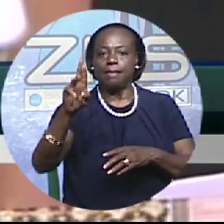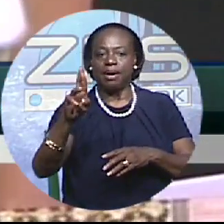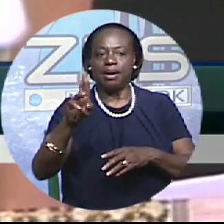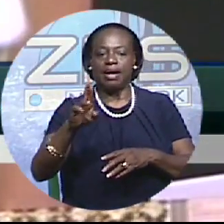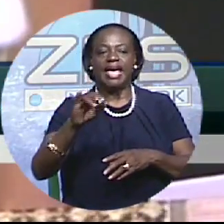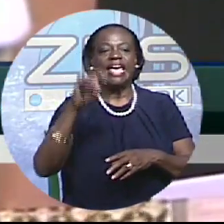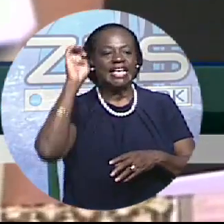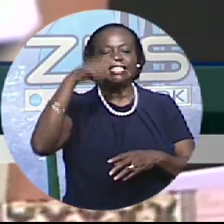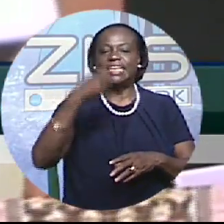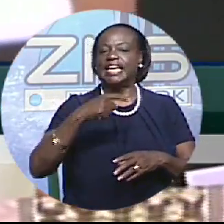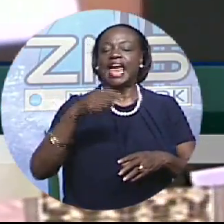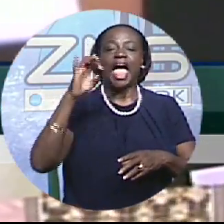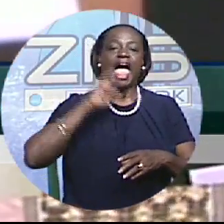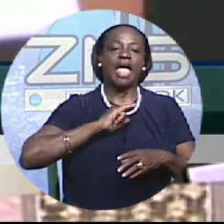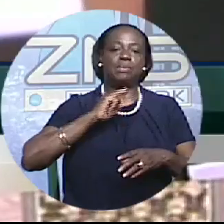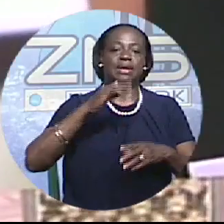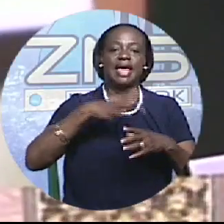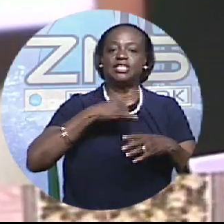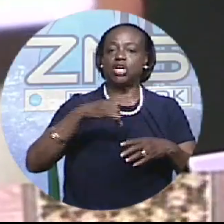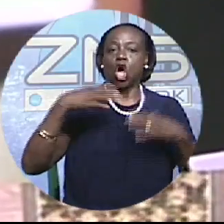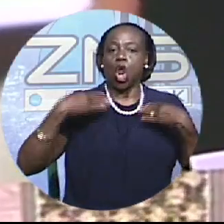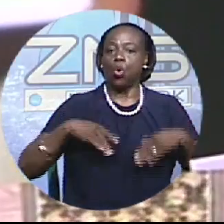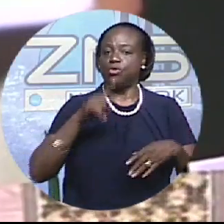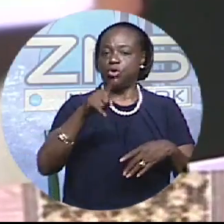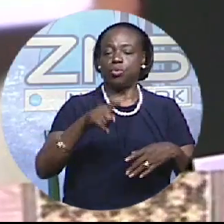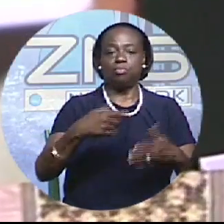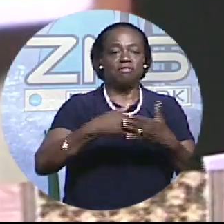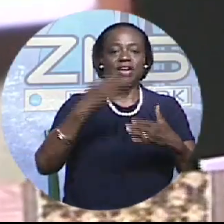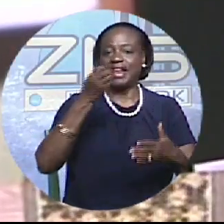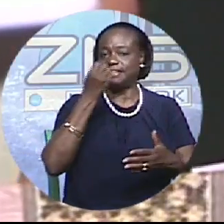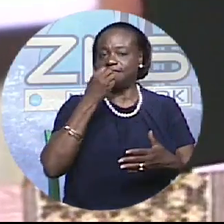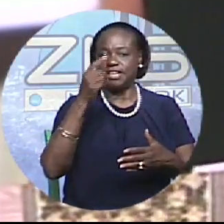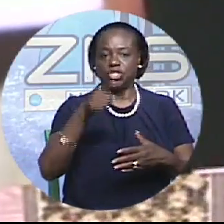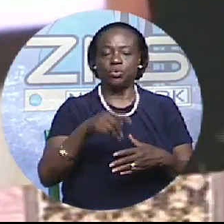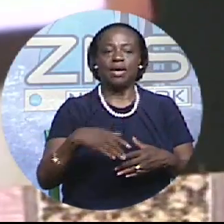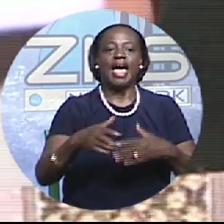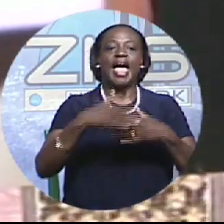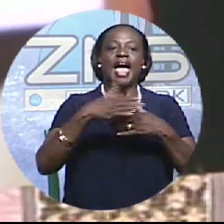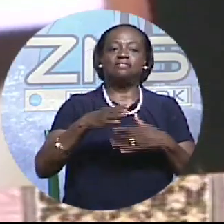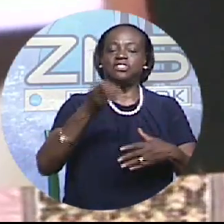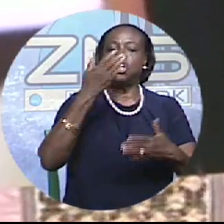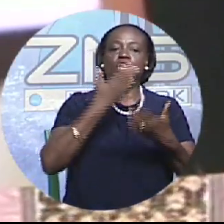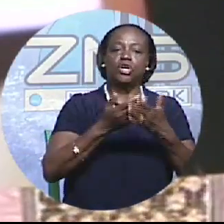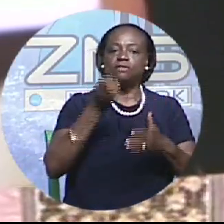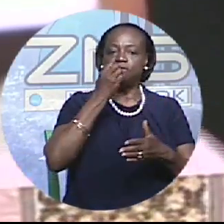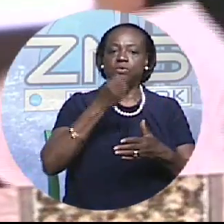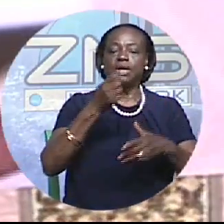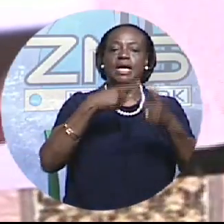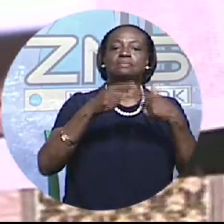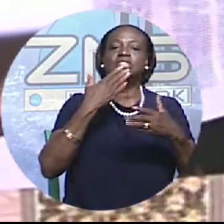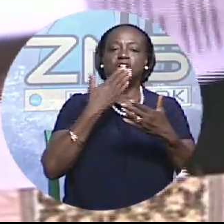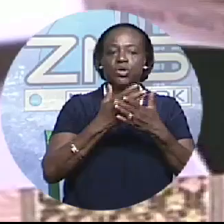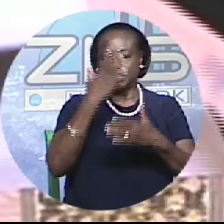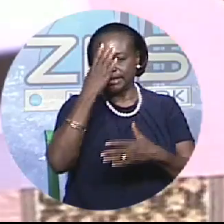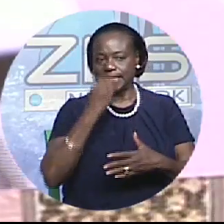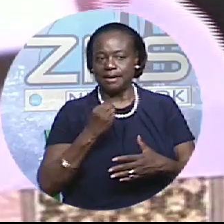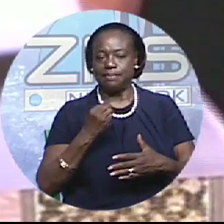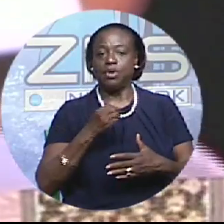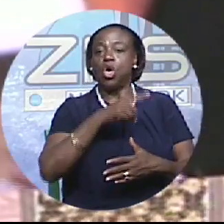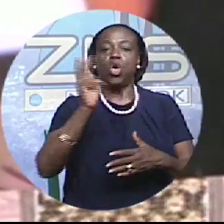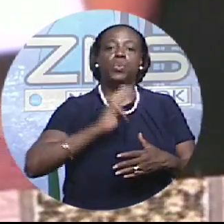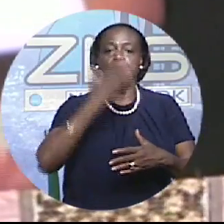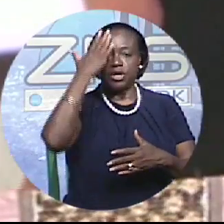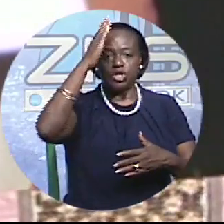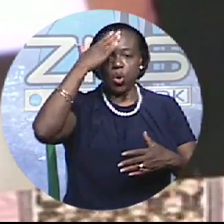would rather clothe me than feed me. After a good meal came a good nap. We would know how good the nap